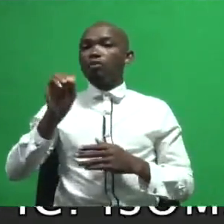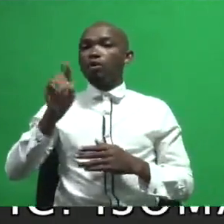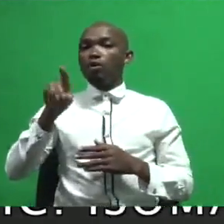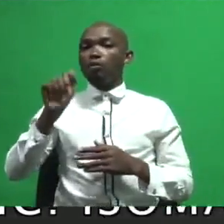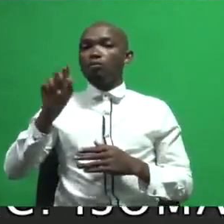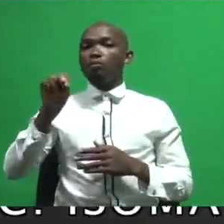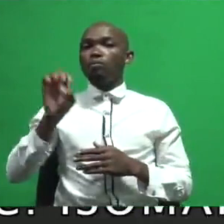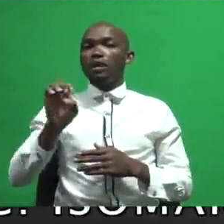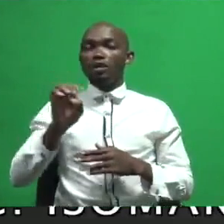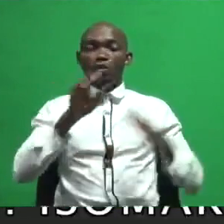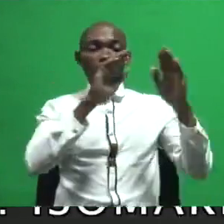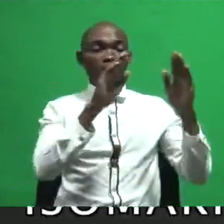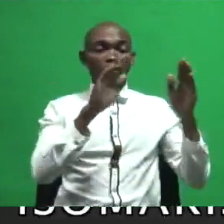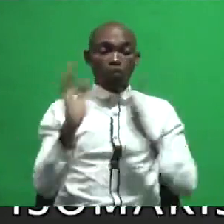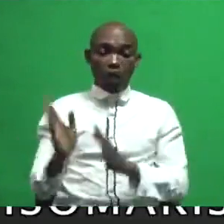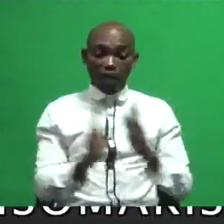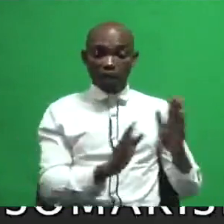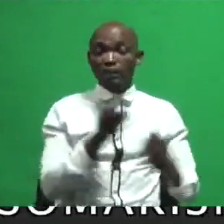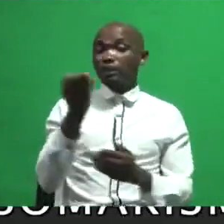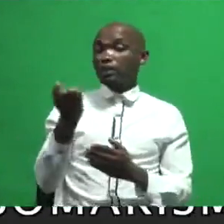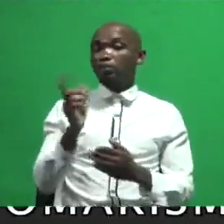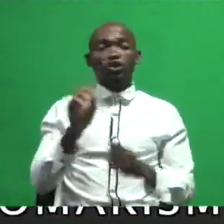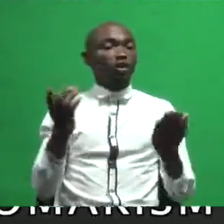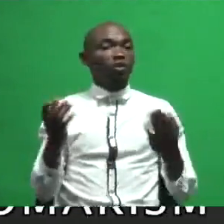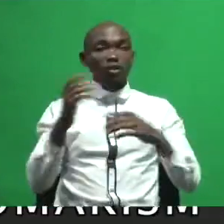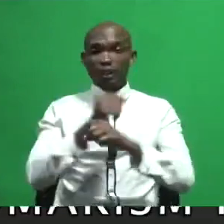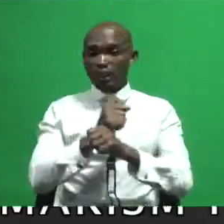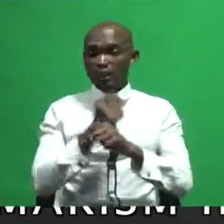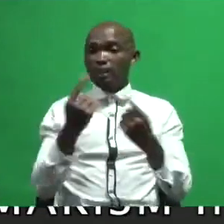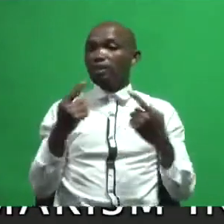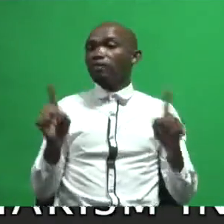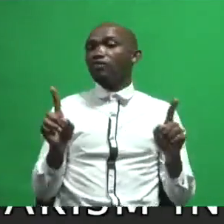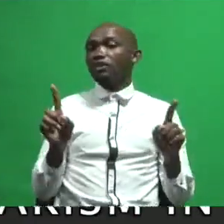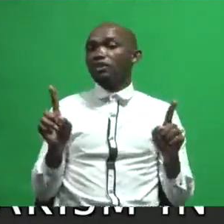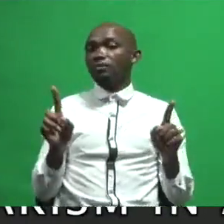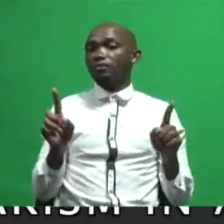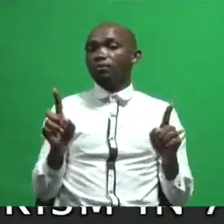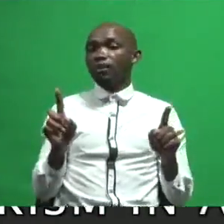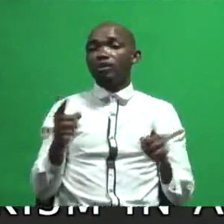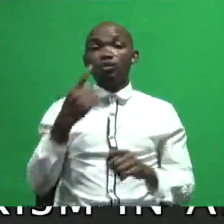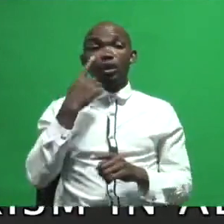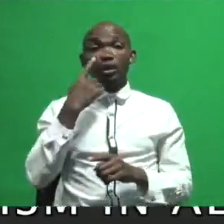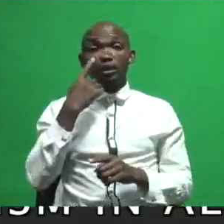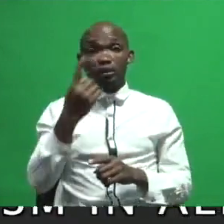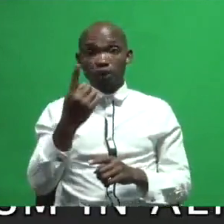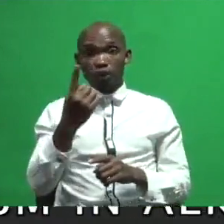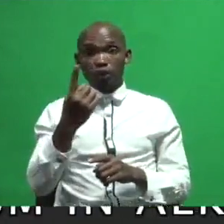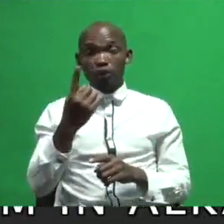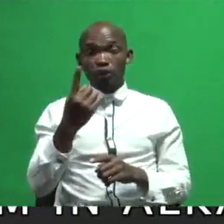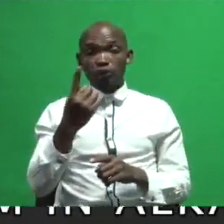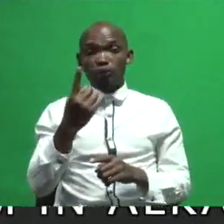we can't get different structure by arranging the atoms within the propane. So now, let us